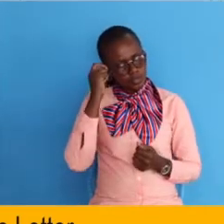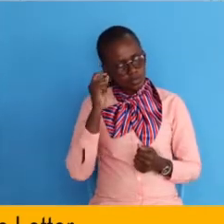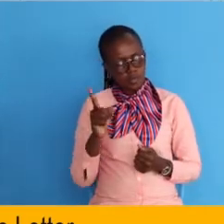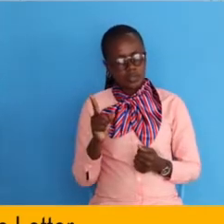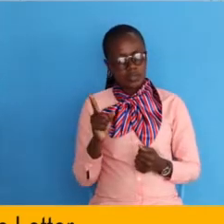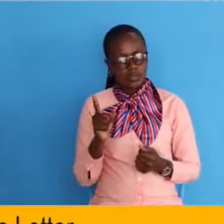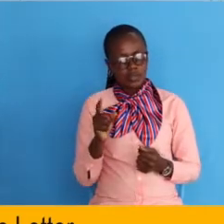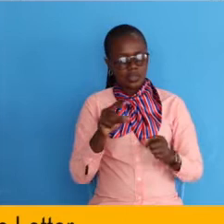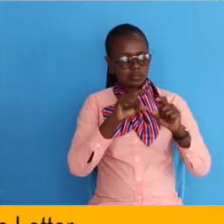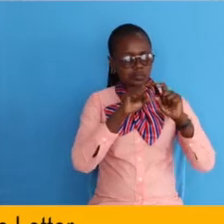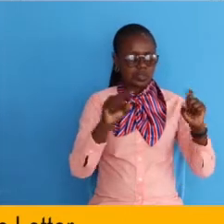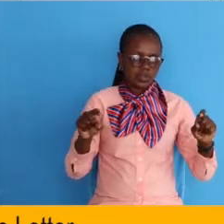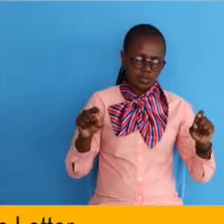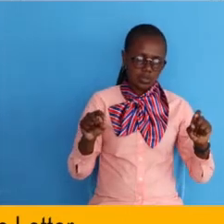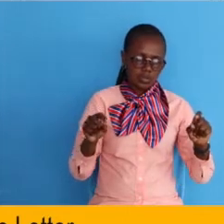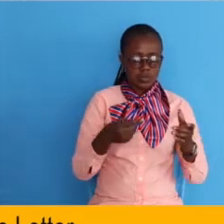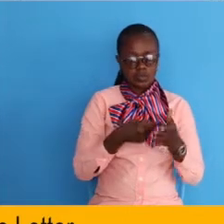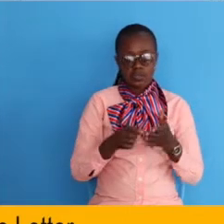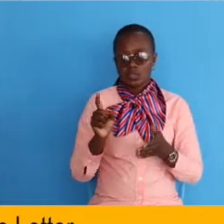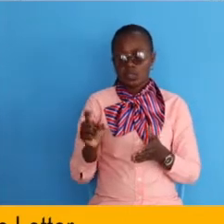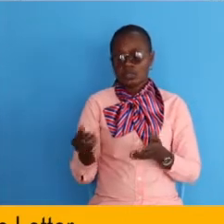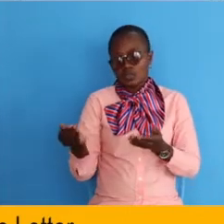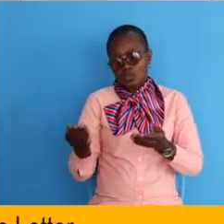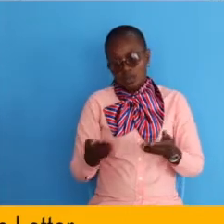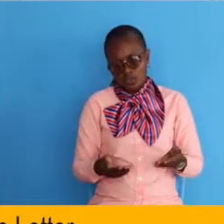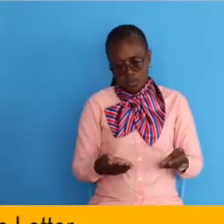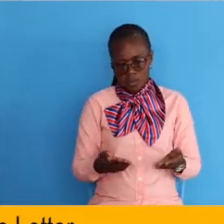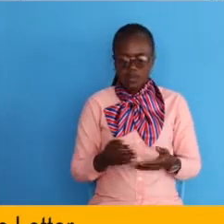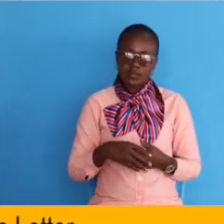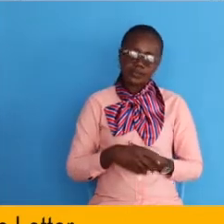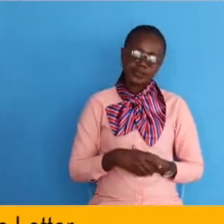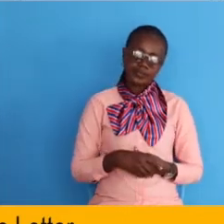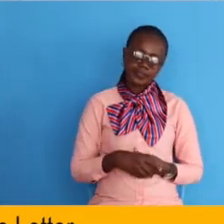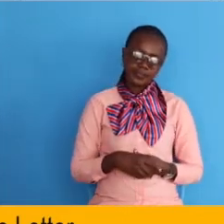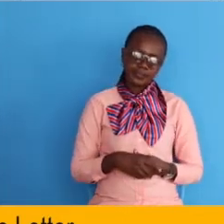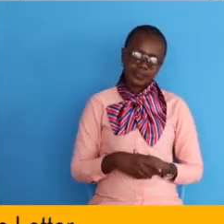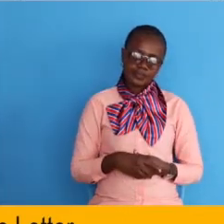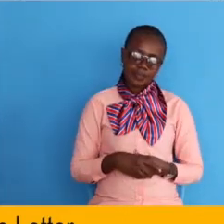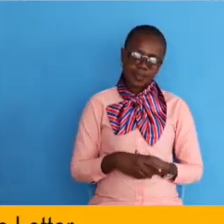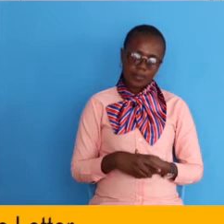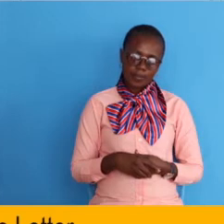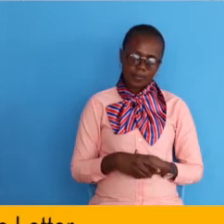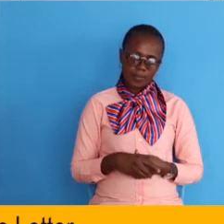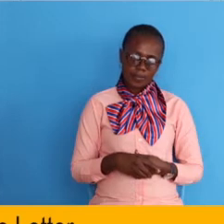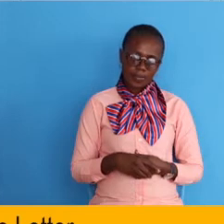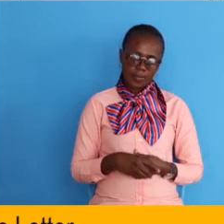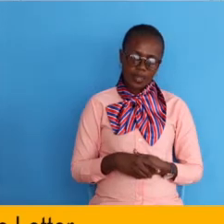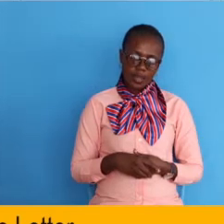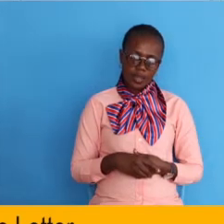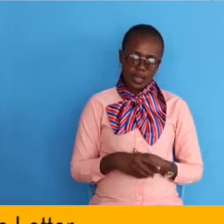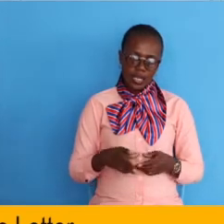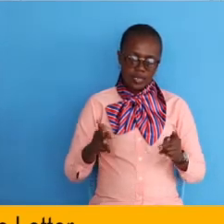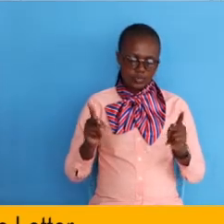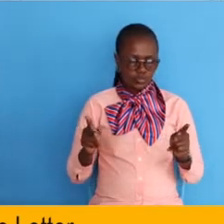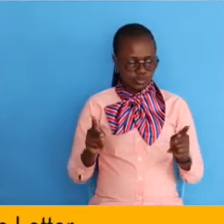the name of the person who has to receive, and or probably you simply use the title of that person. So in that position, when you don't